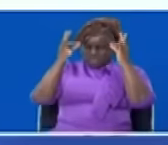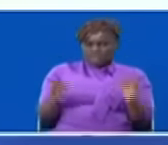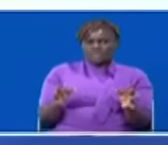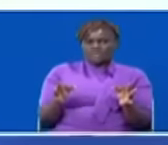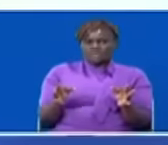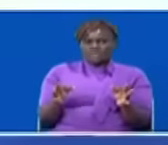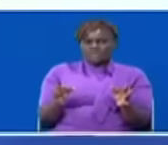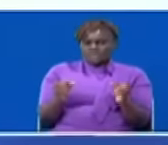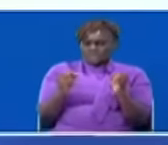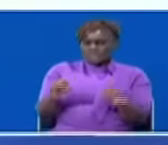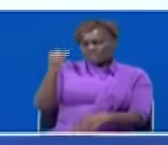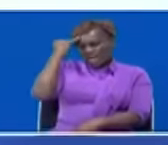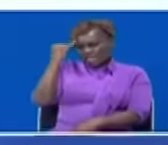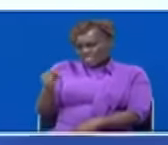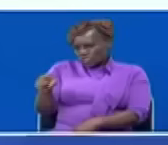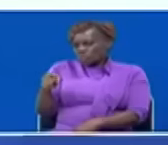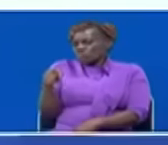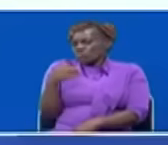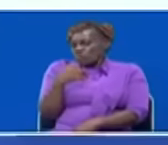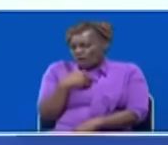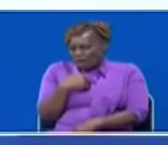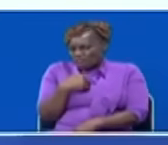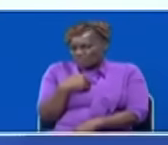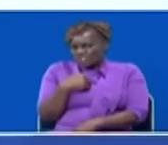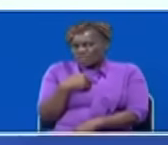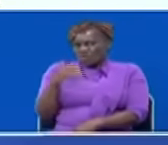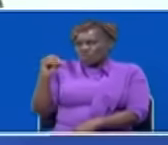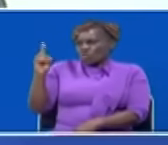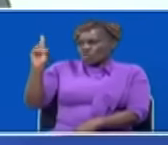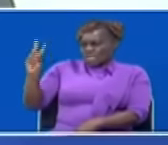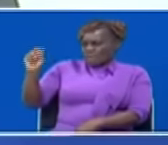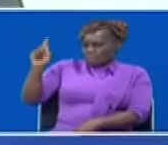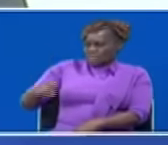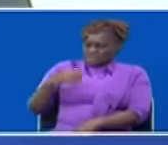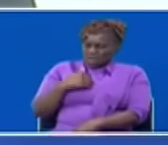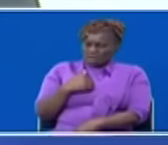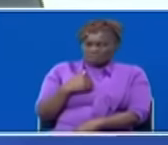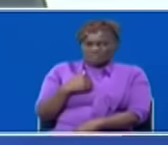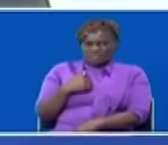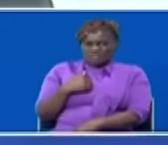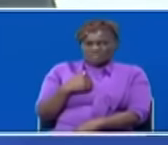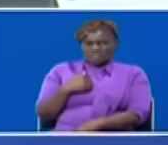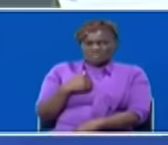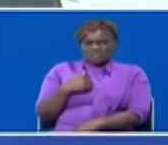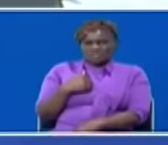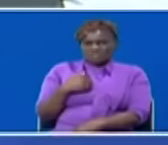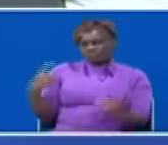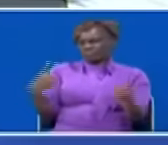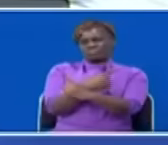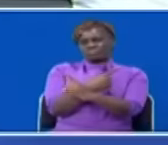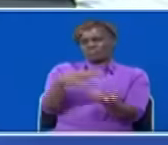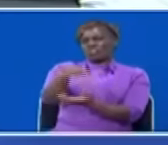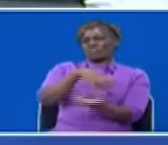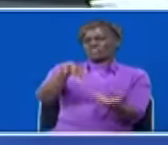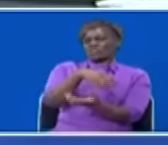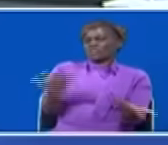suddenly these ideals that you say you hold dear and that ODM should have? It's a question of... I get you. Yes. Let me